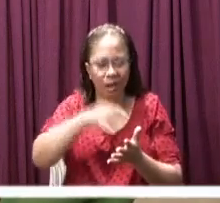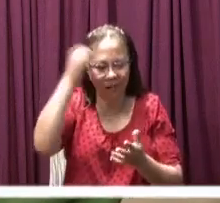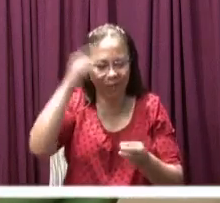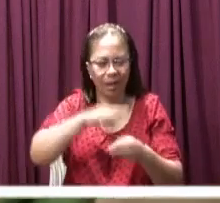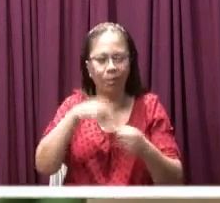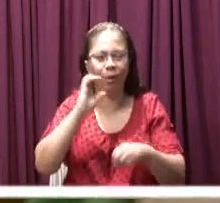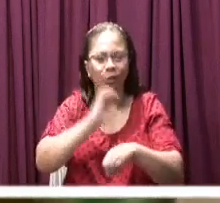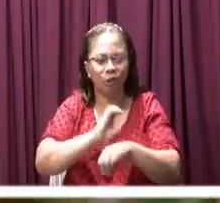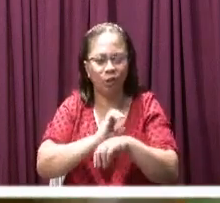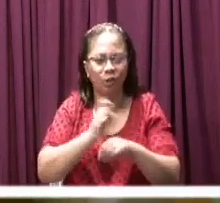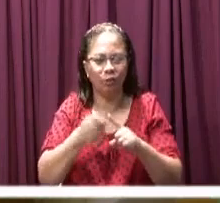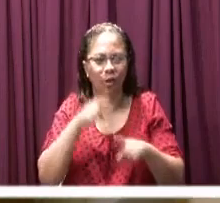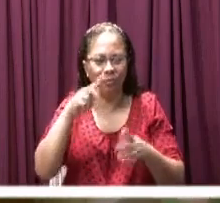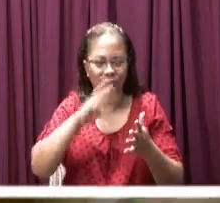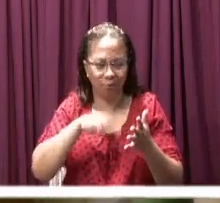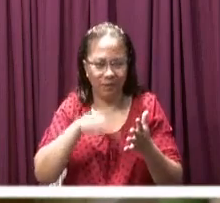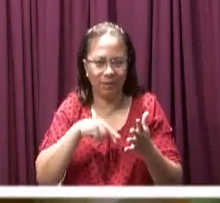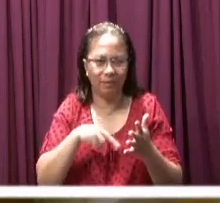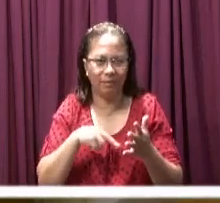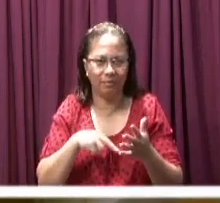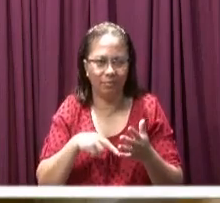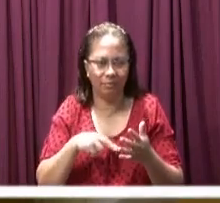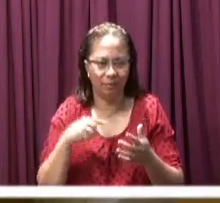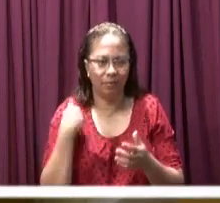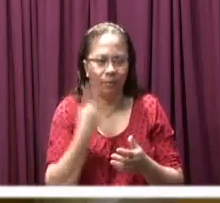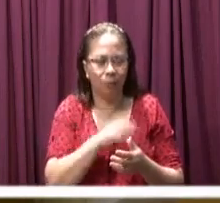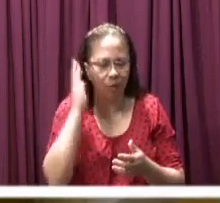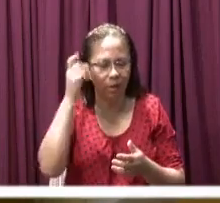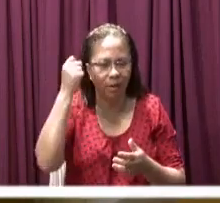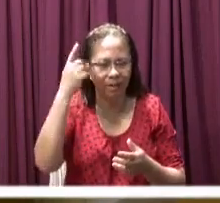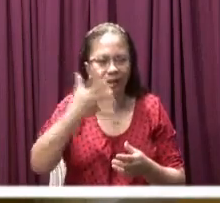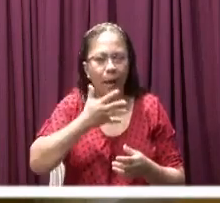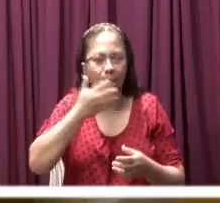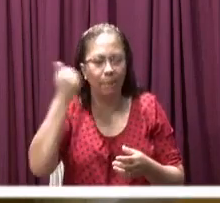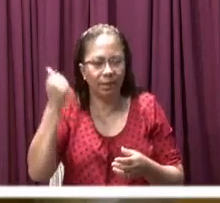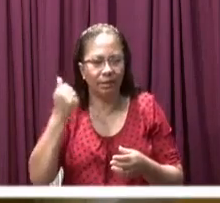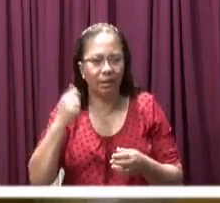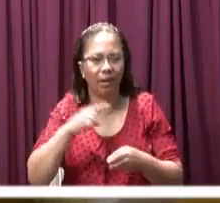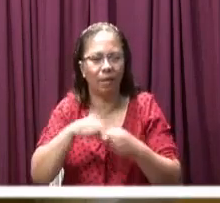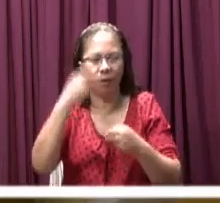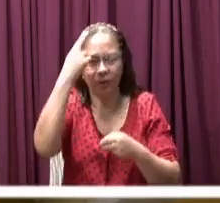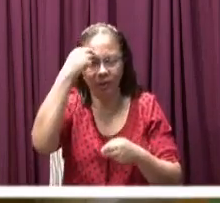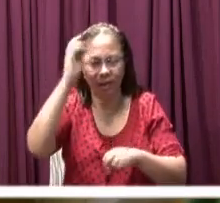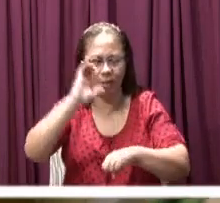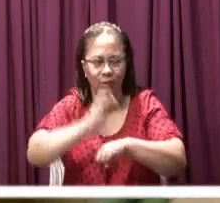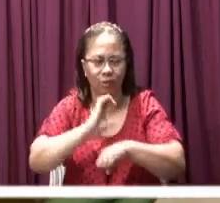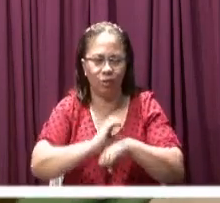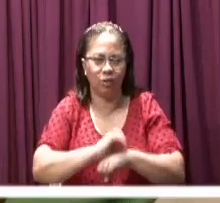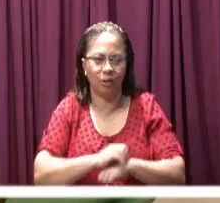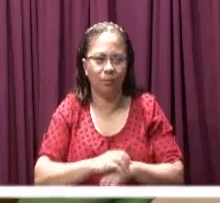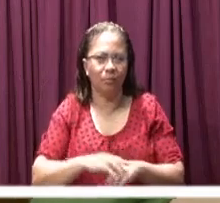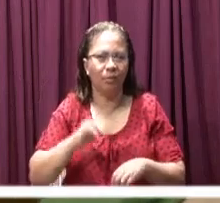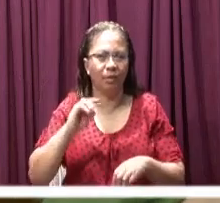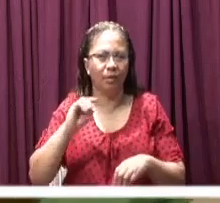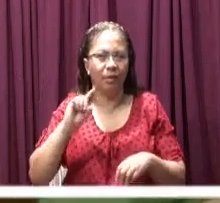reading. And it'll help you understand why the Catholic Church operates the way it does. First is